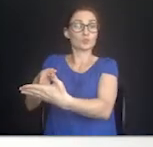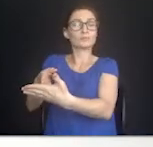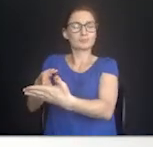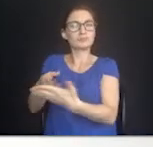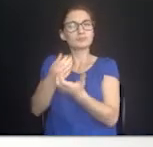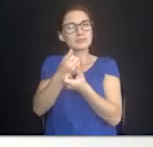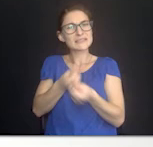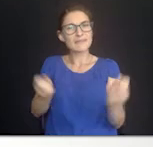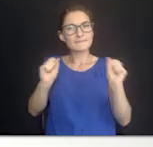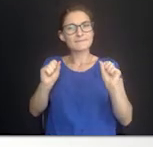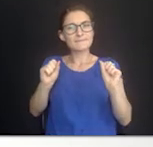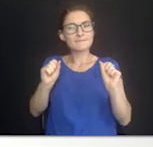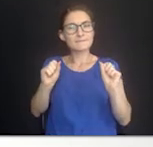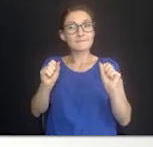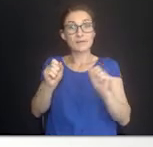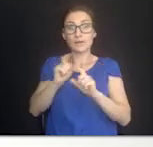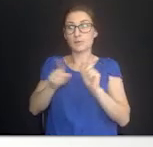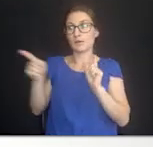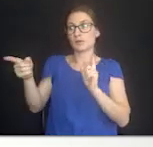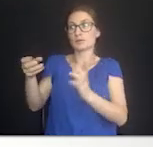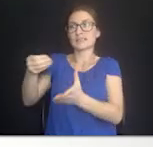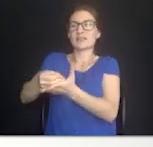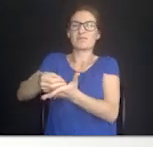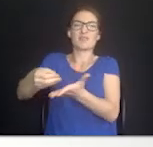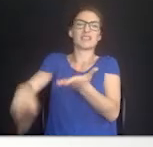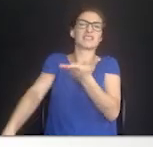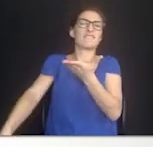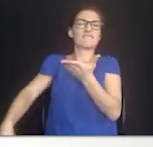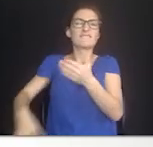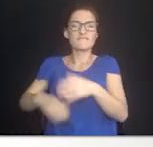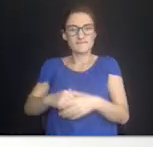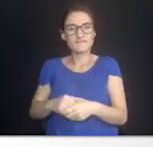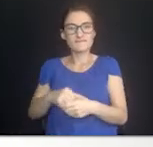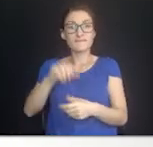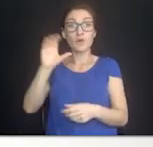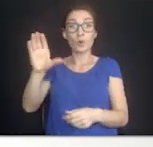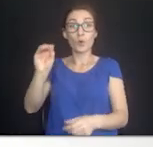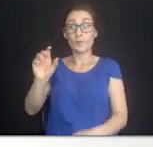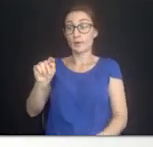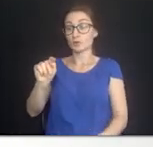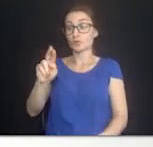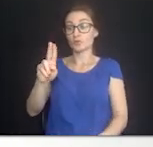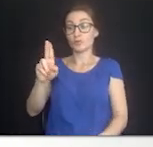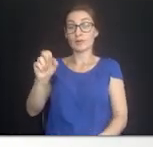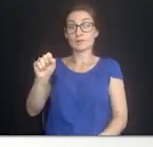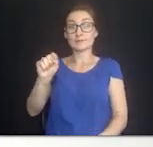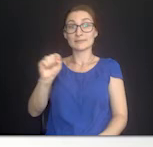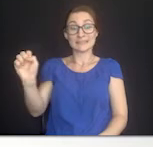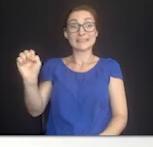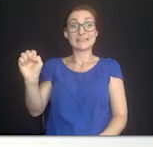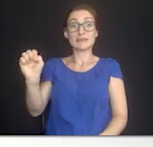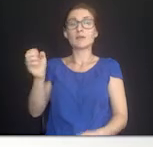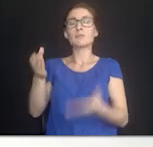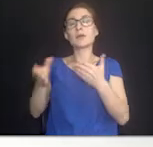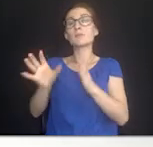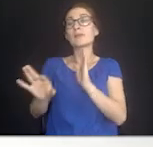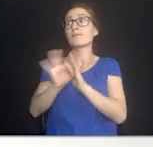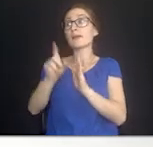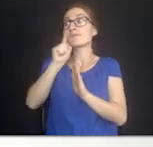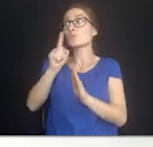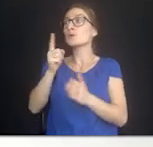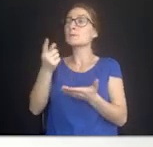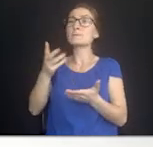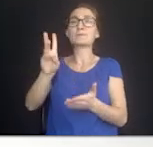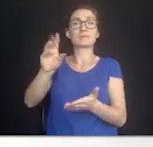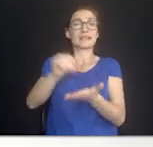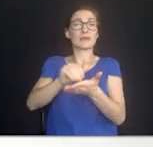many terms, but they're expensive. Right? Corporate trustees, maybe you're going to find one for $6 grand a year